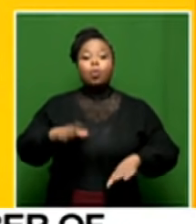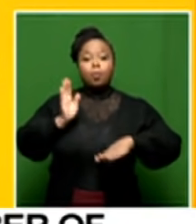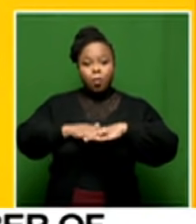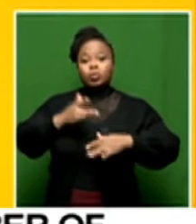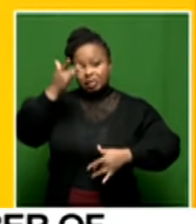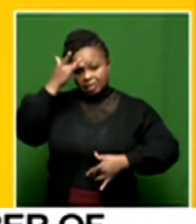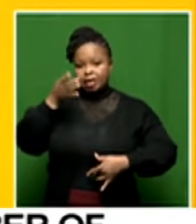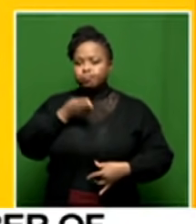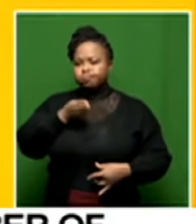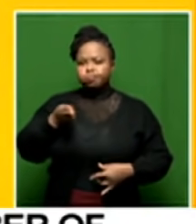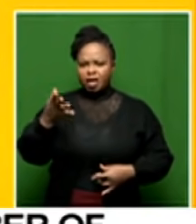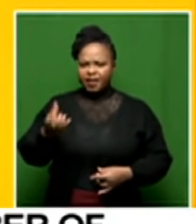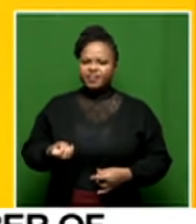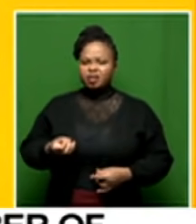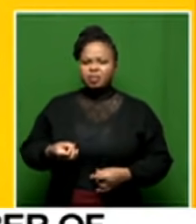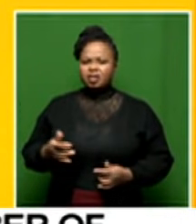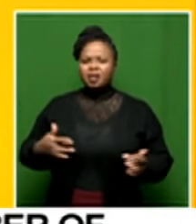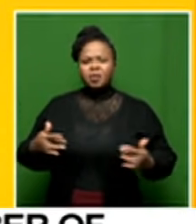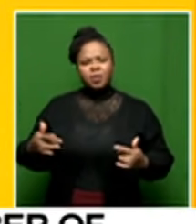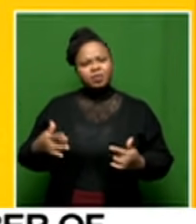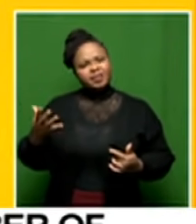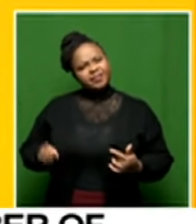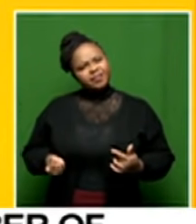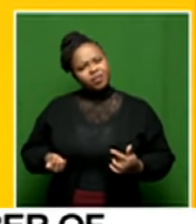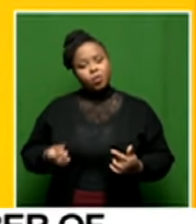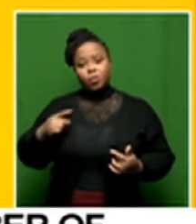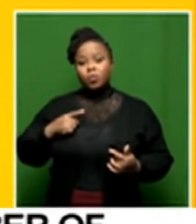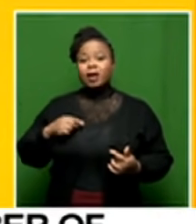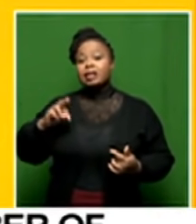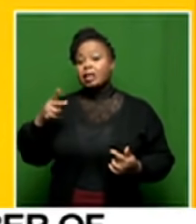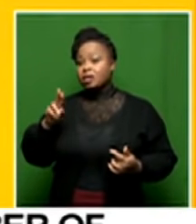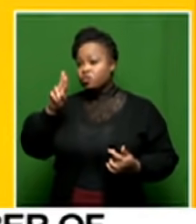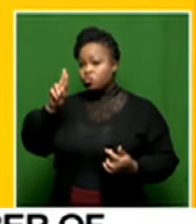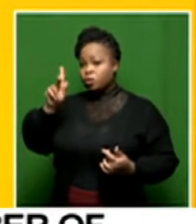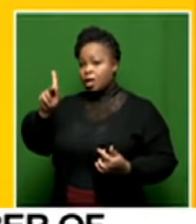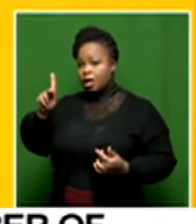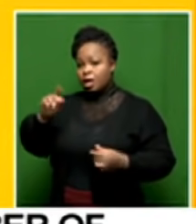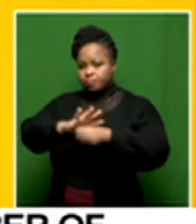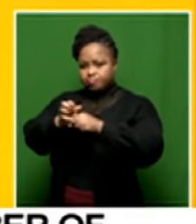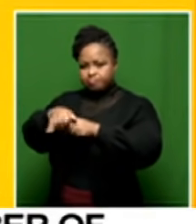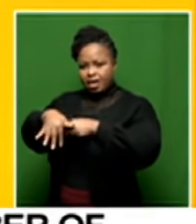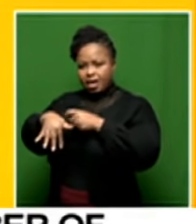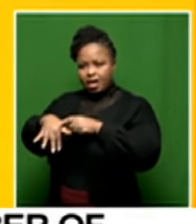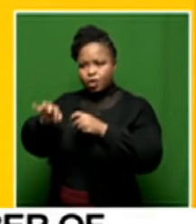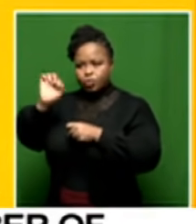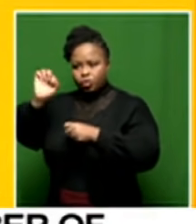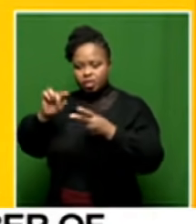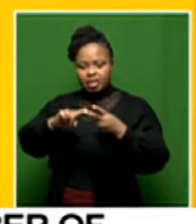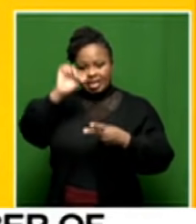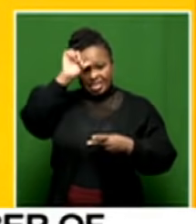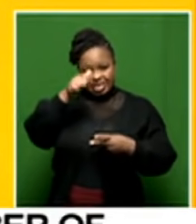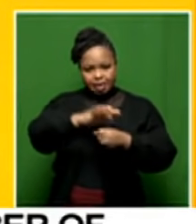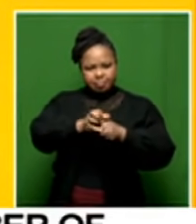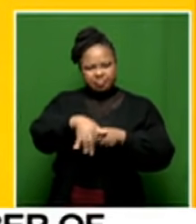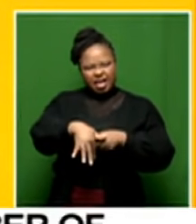strain. However, there are a lot of concerns about the one first discovered in the UK and the one in India. So perhaps you can give me the